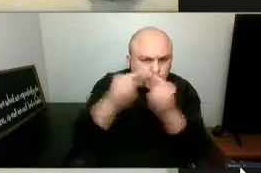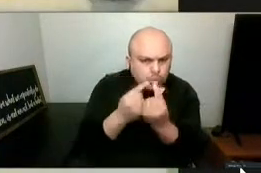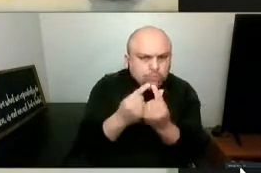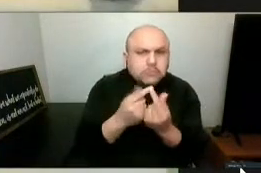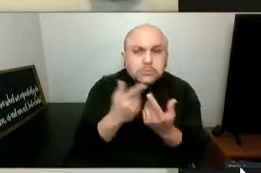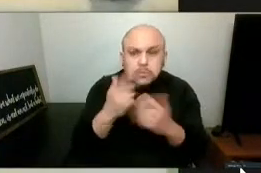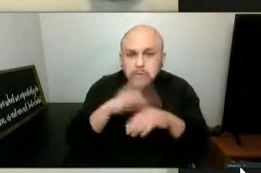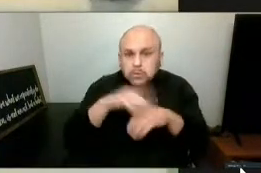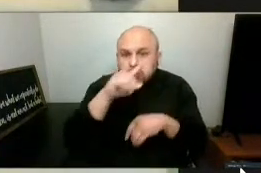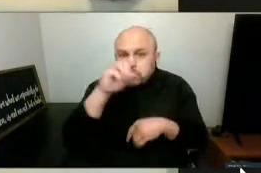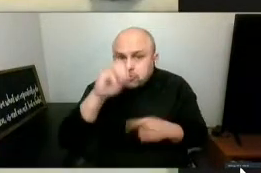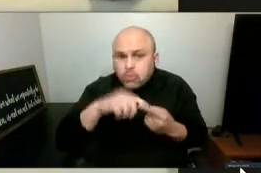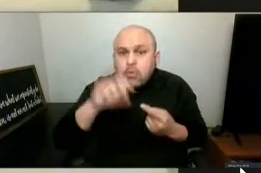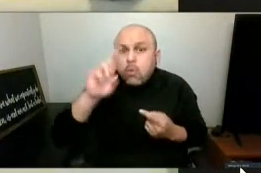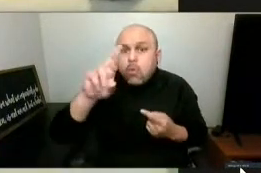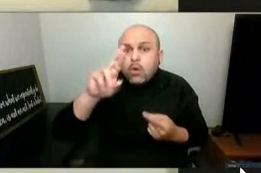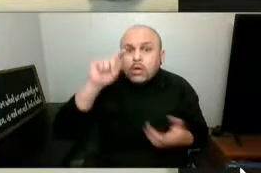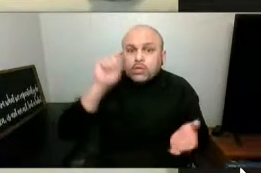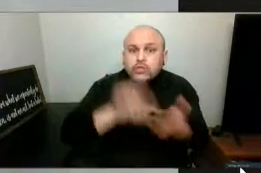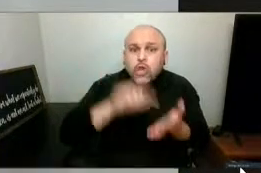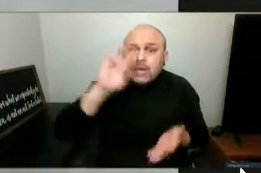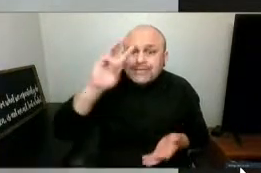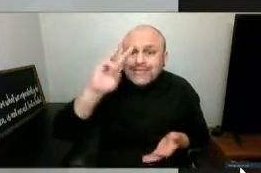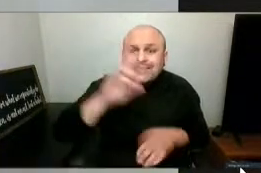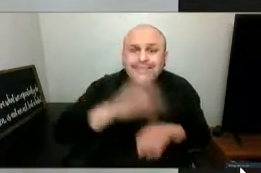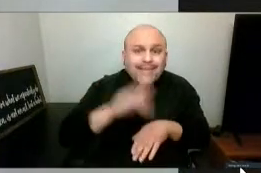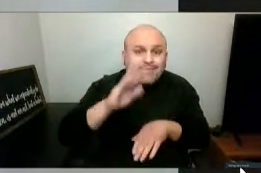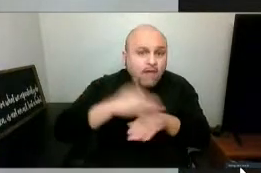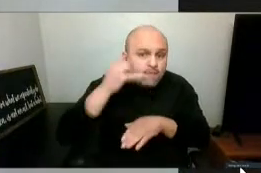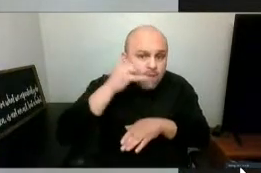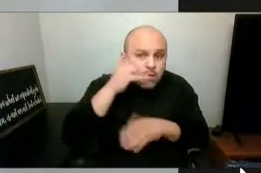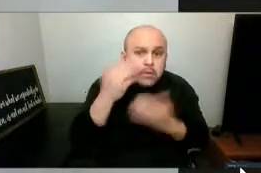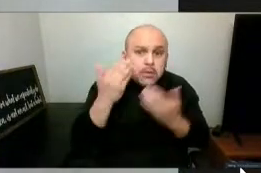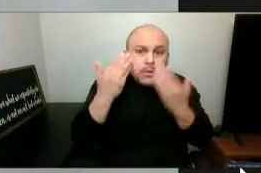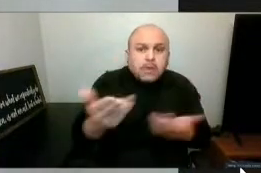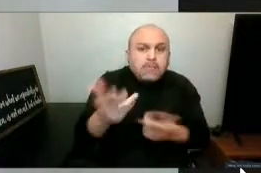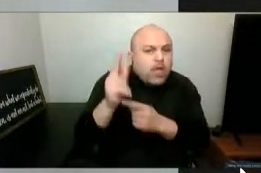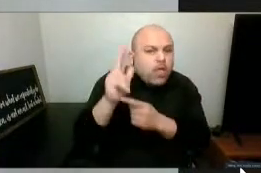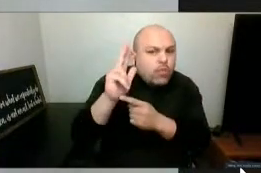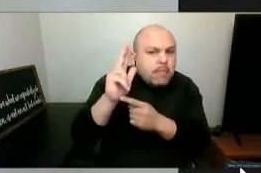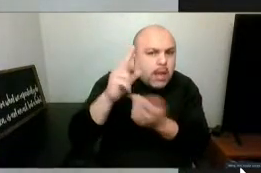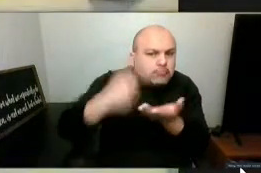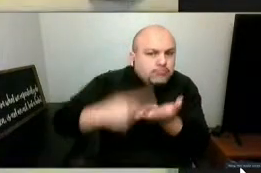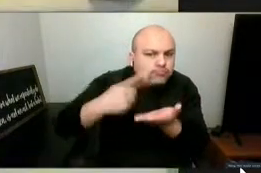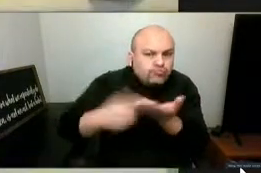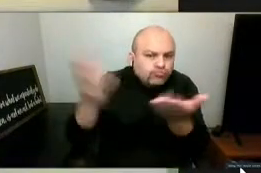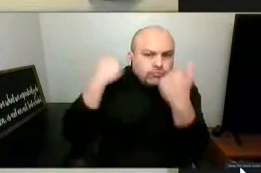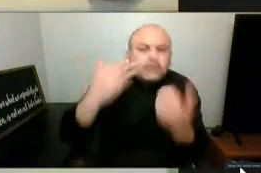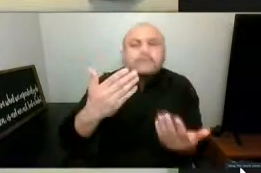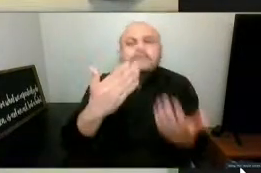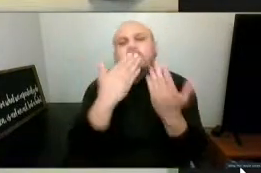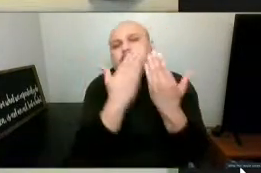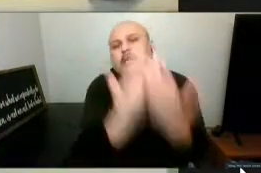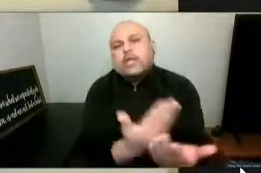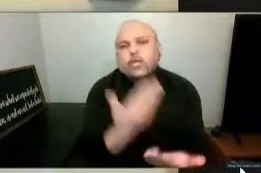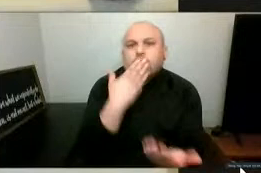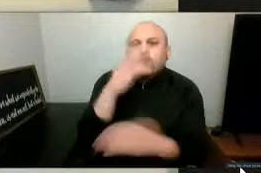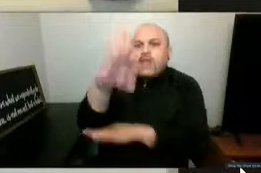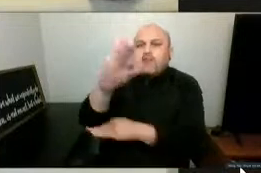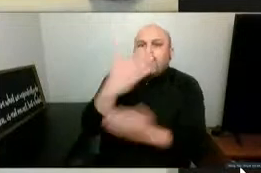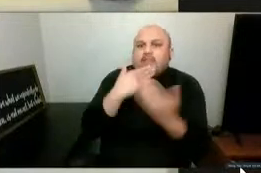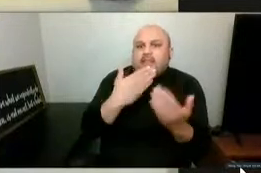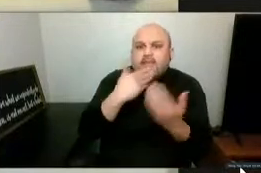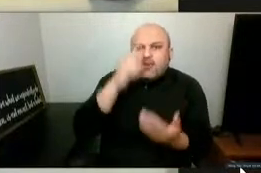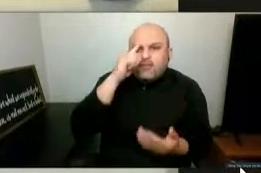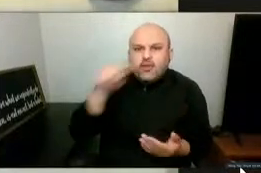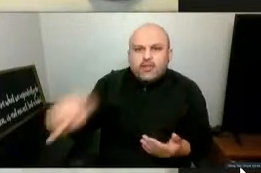*6 if you are on phone. Ms. Monnier, you have 3 minutes. Thank you. Good afternoon, and thank you to this committee. My name